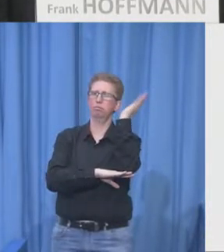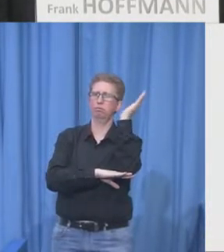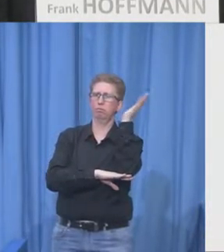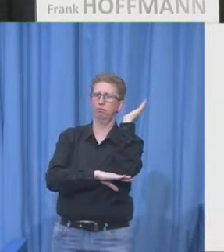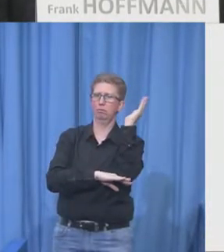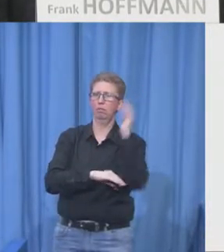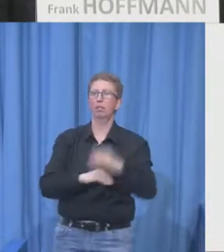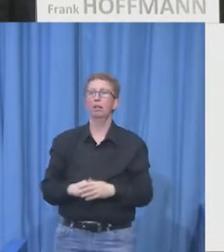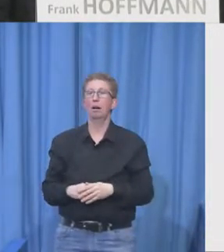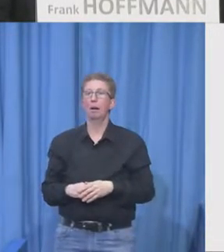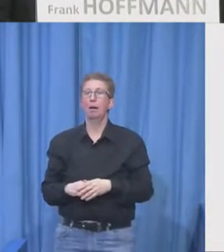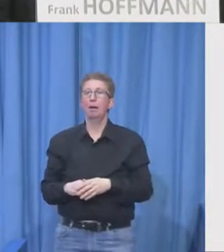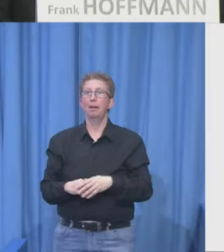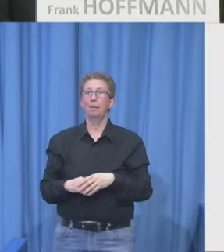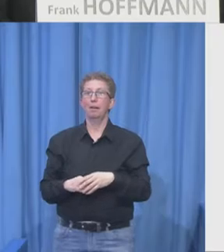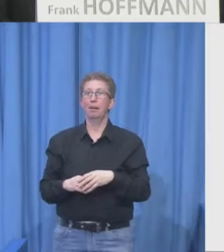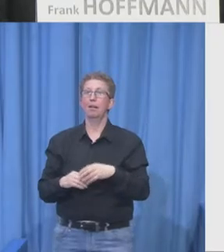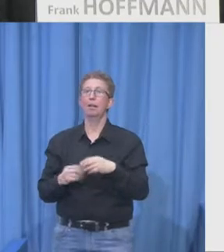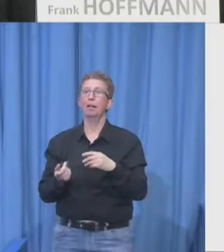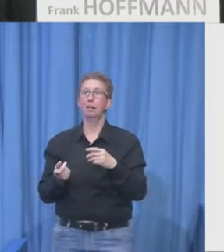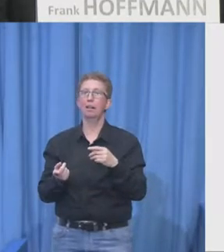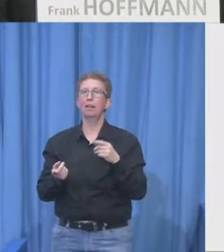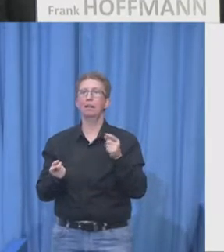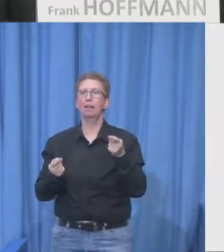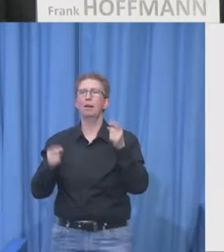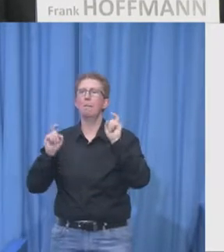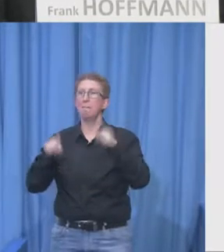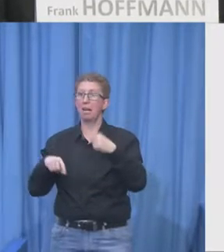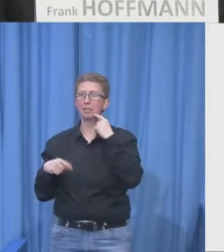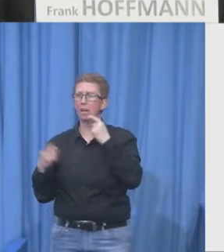match expectations to